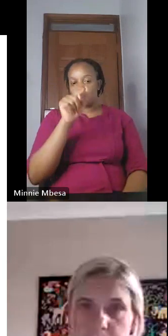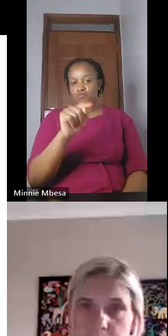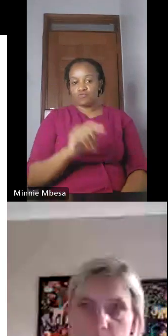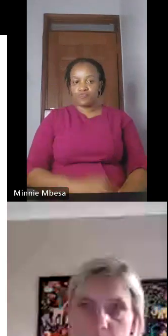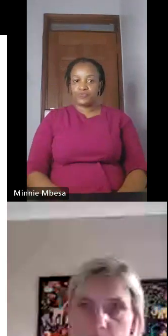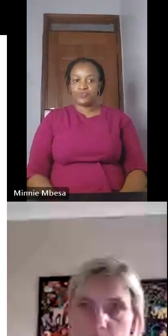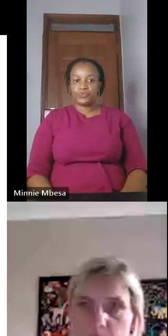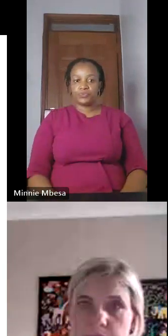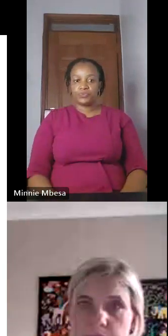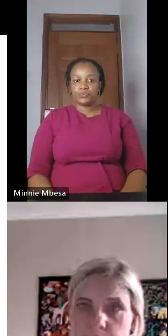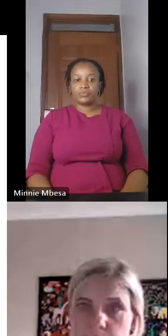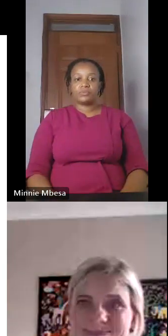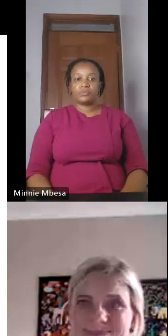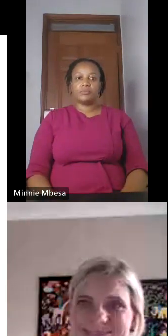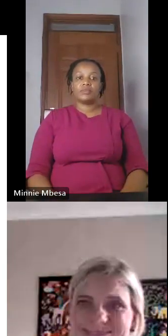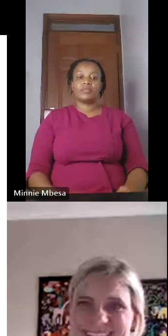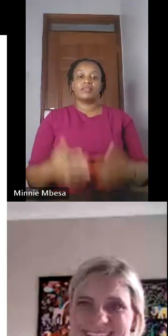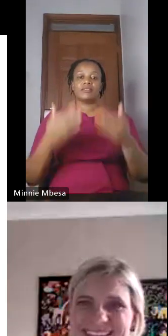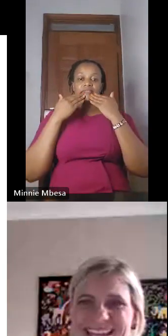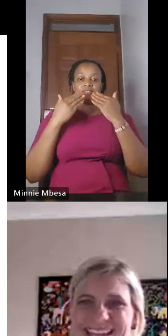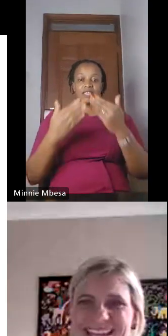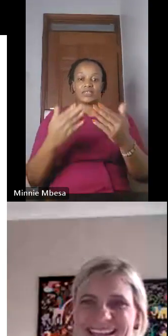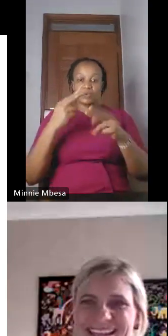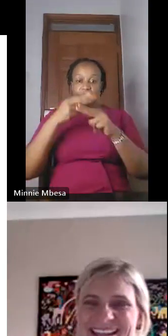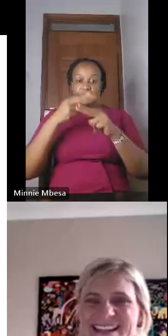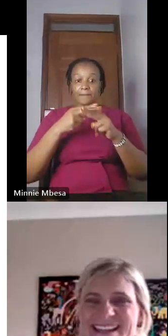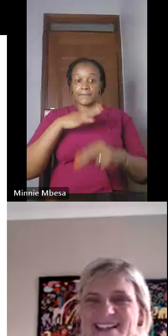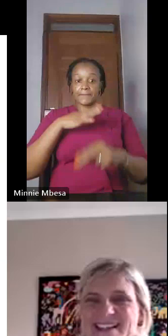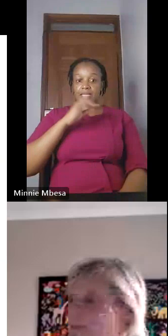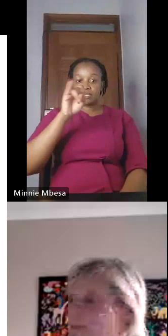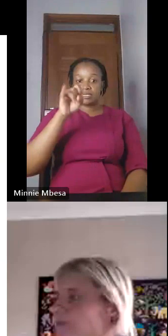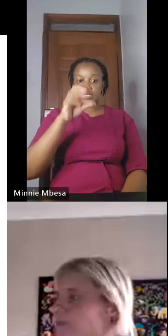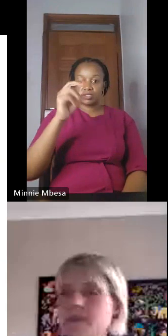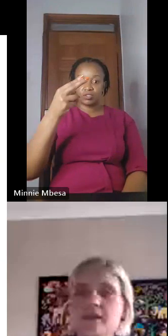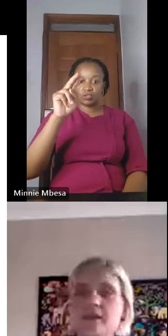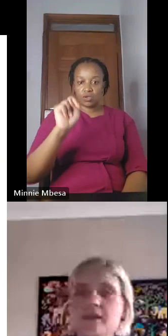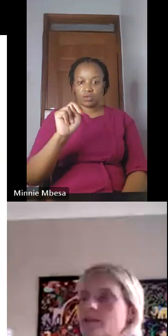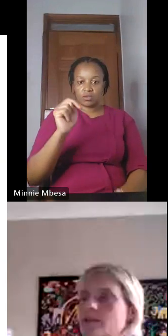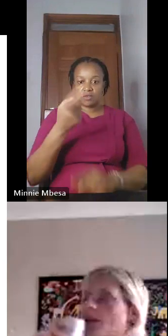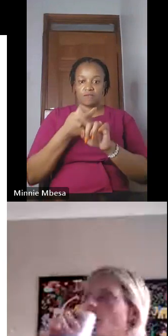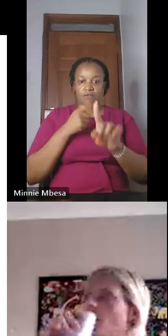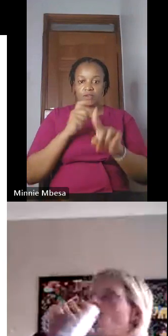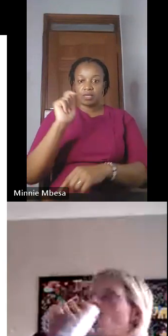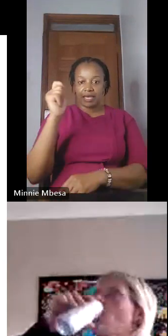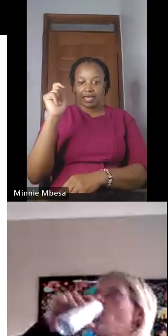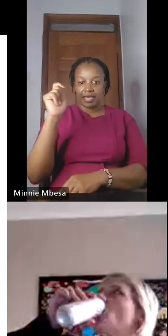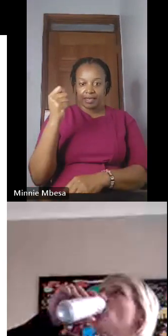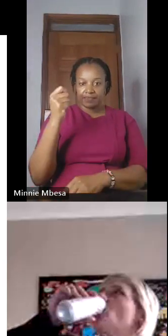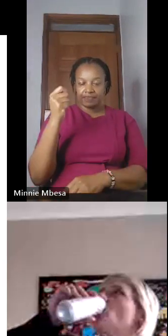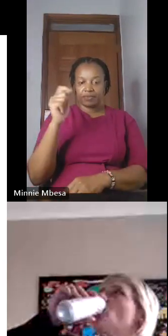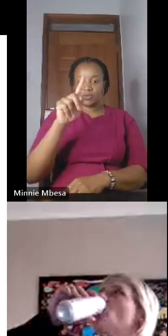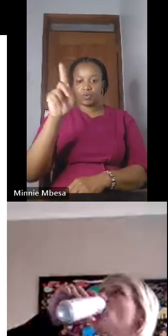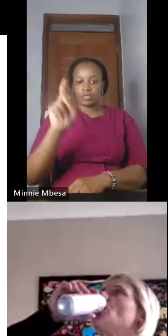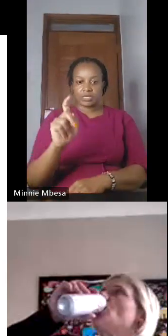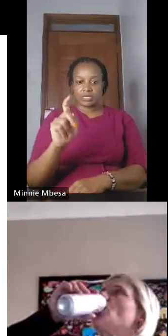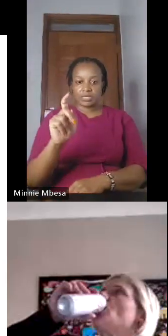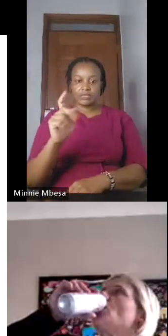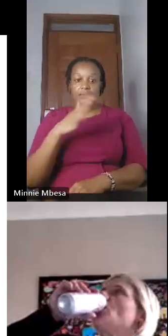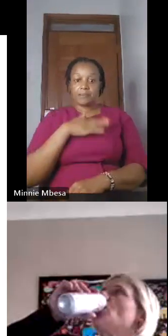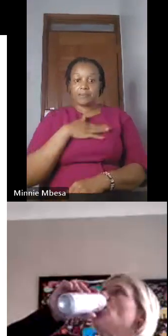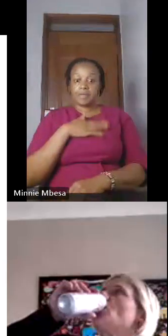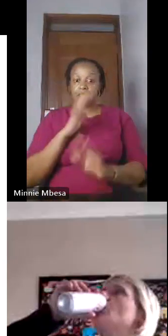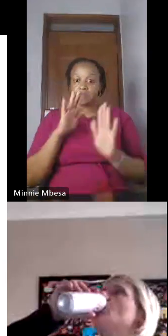Yeah, thank you. My name is John from Kenya. I have 2 questions. One, is there age limit? There's age